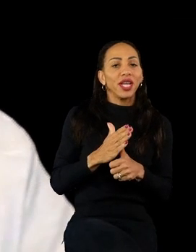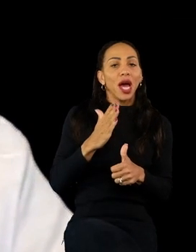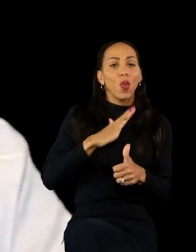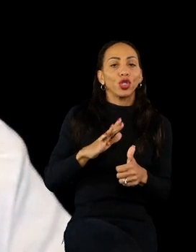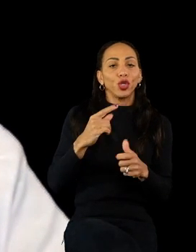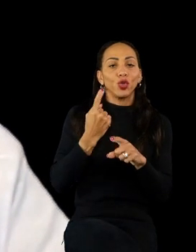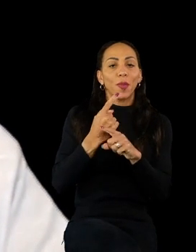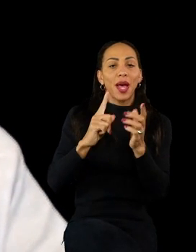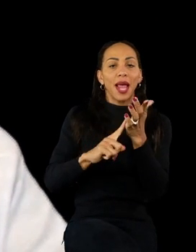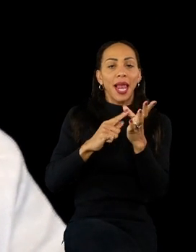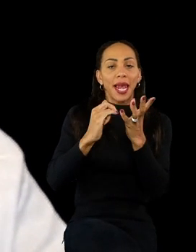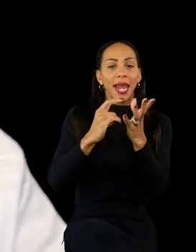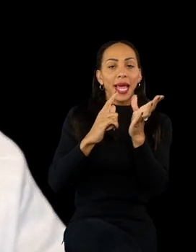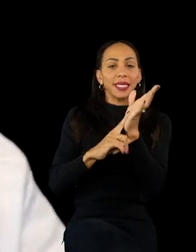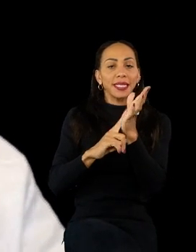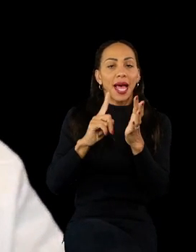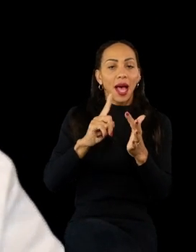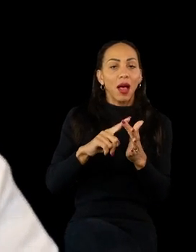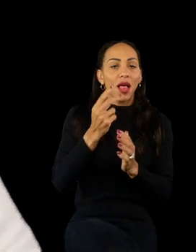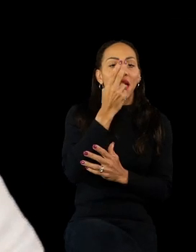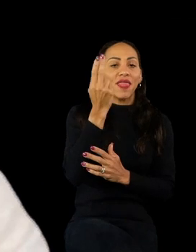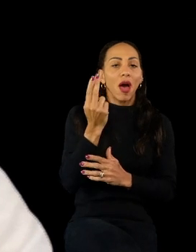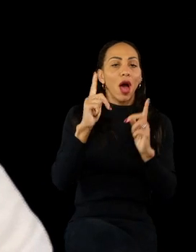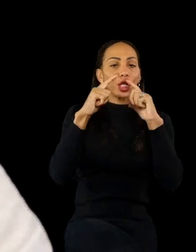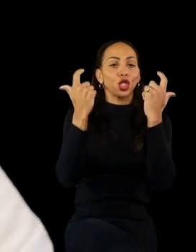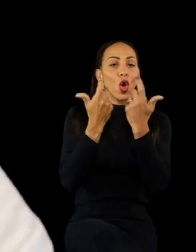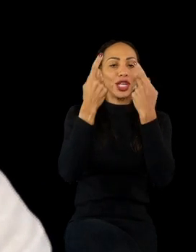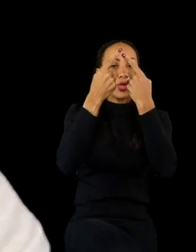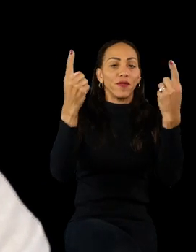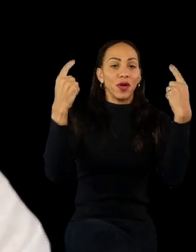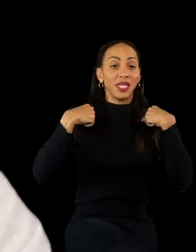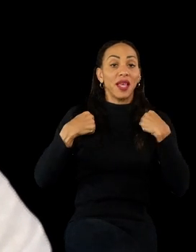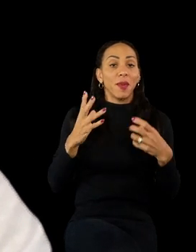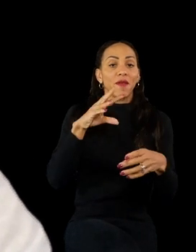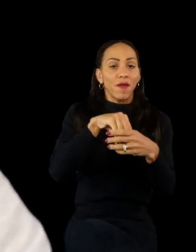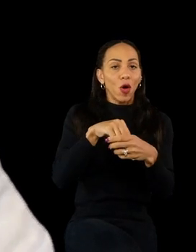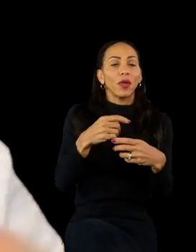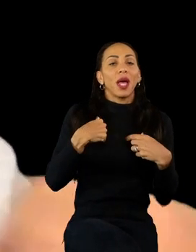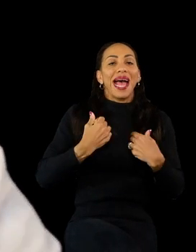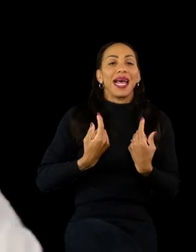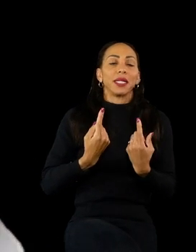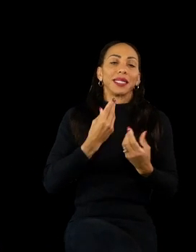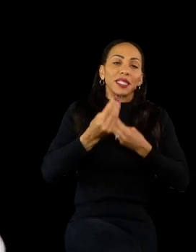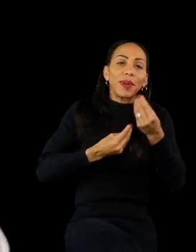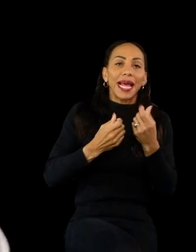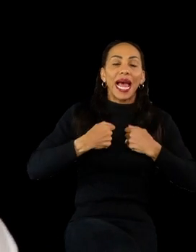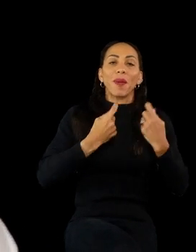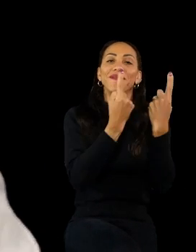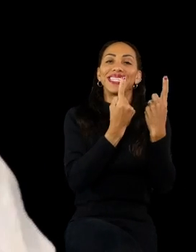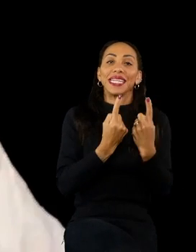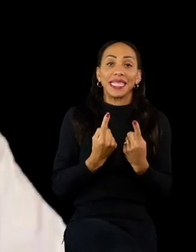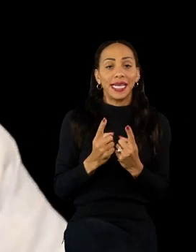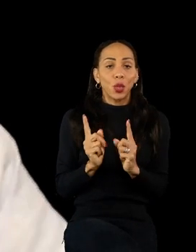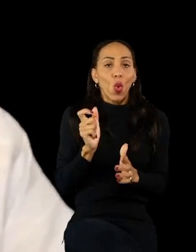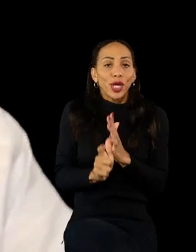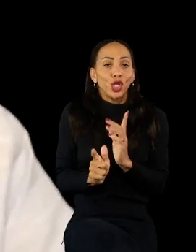moment. I think it was originally asked just to talk a bit about LaSalle, the Arts College University that